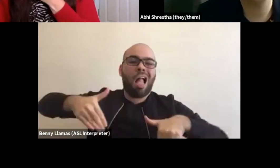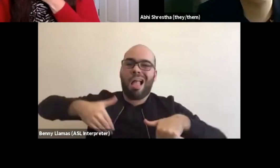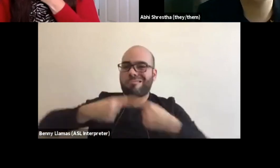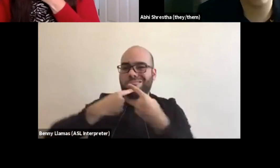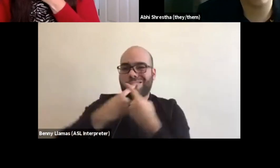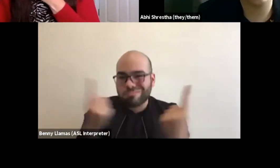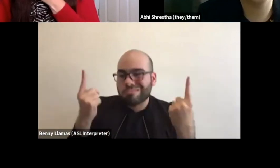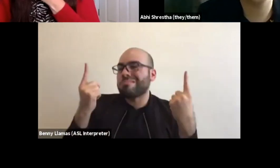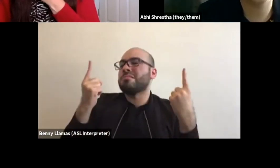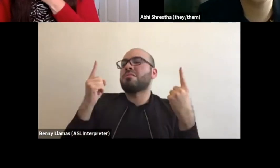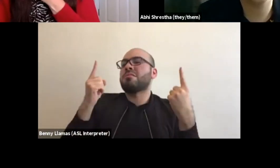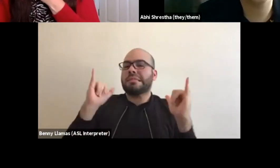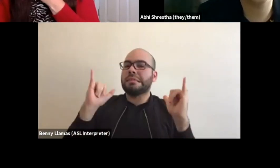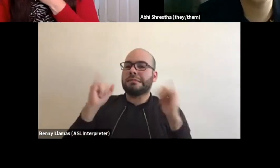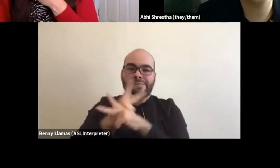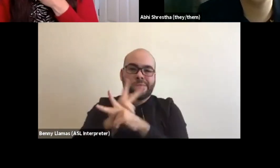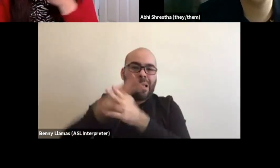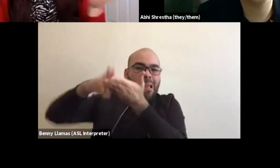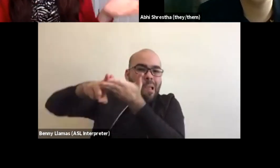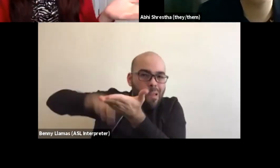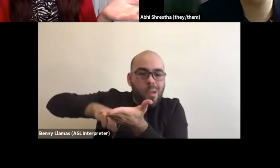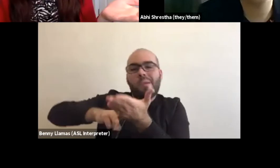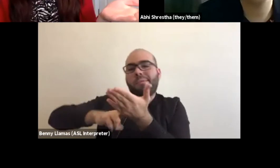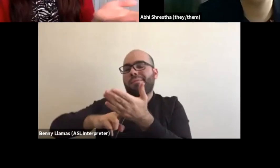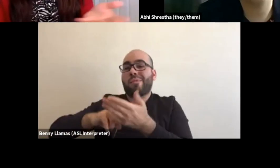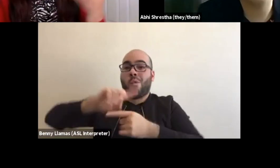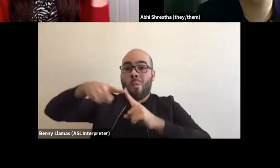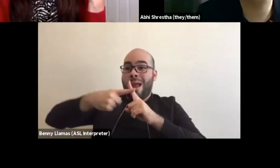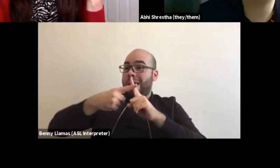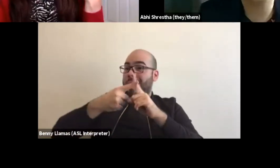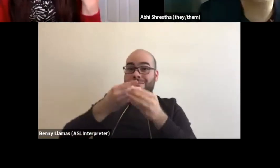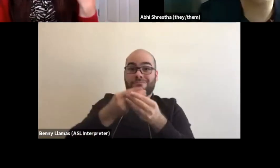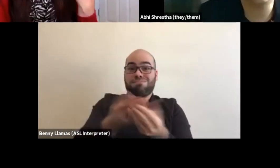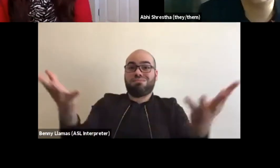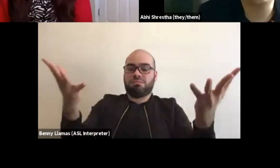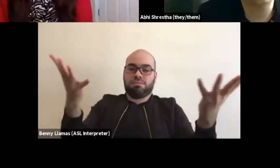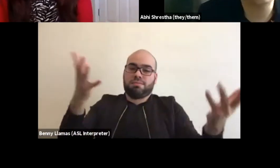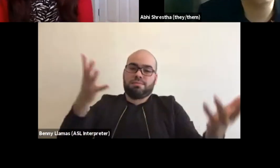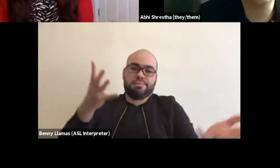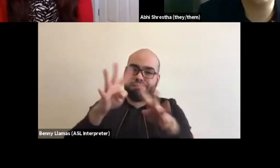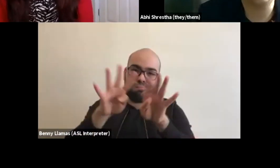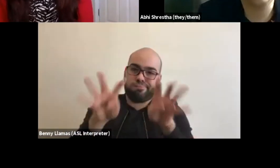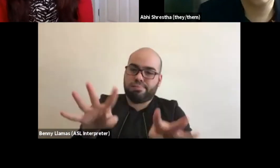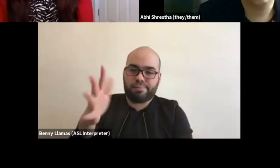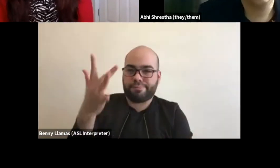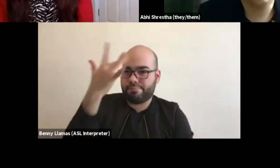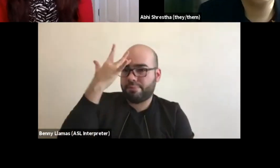contract, and it'll come out God knows when at this point because of the coronavirus.